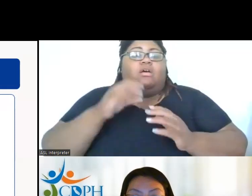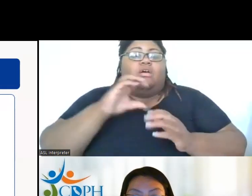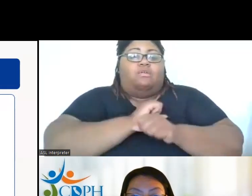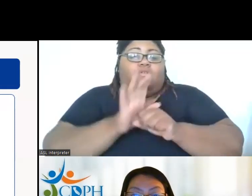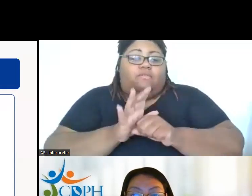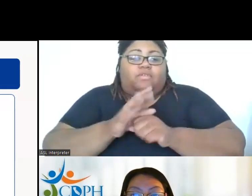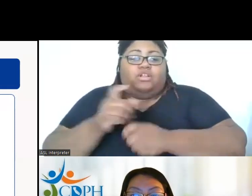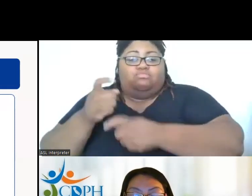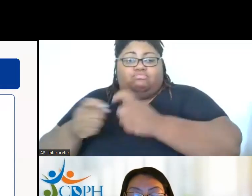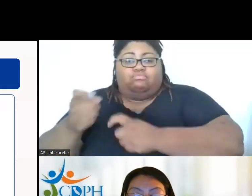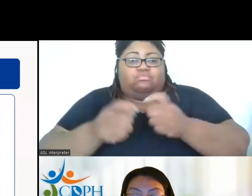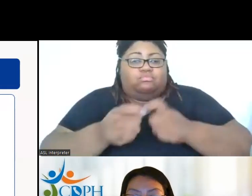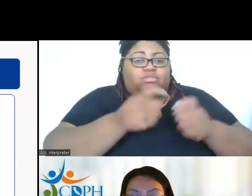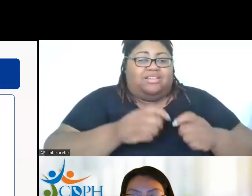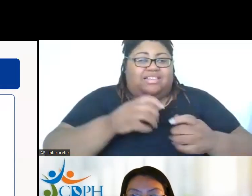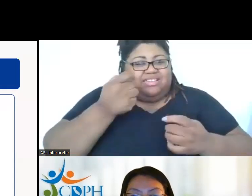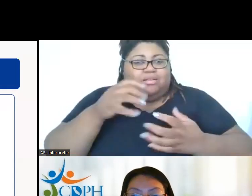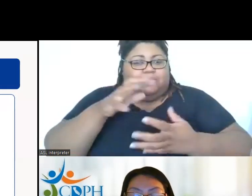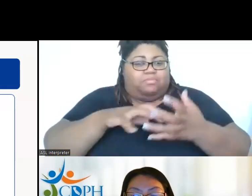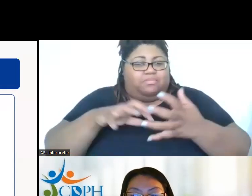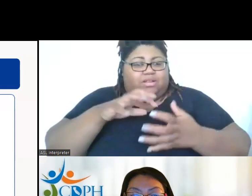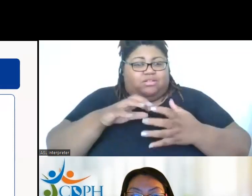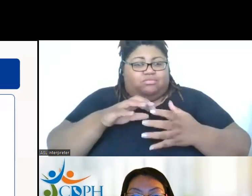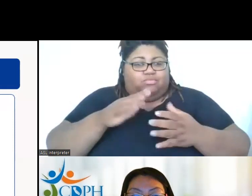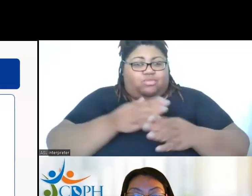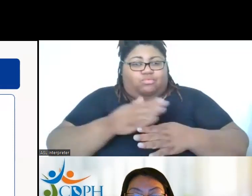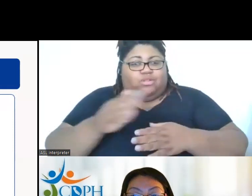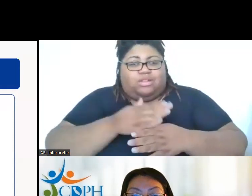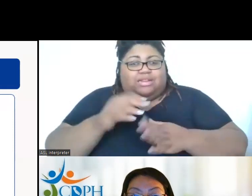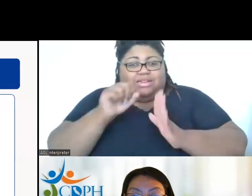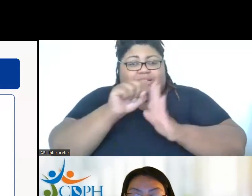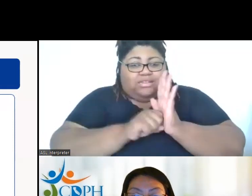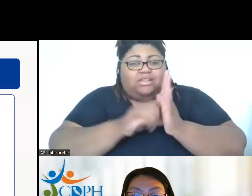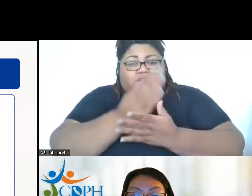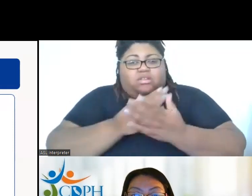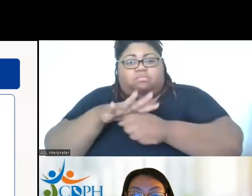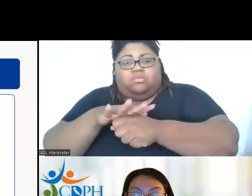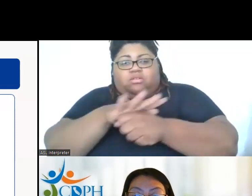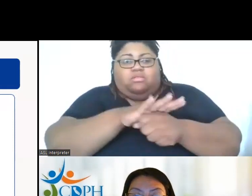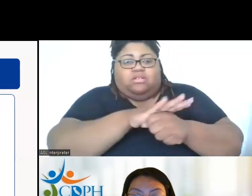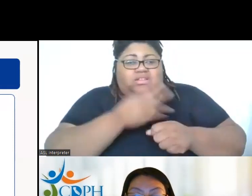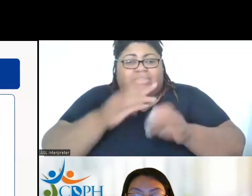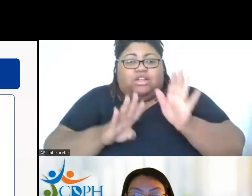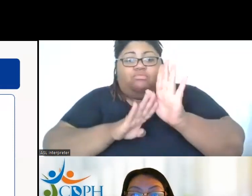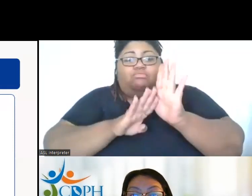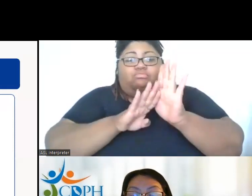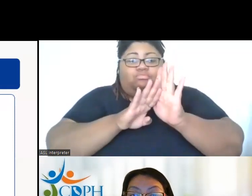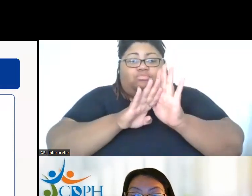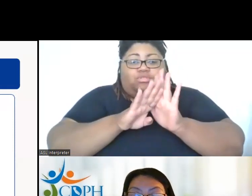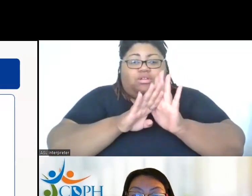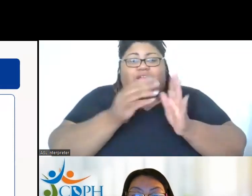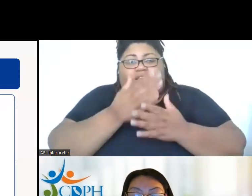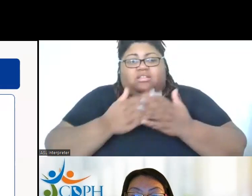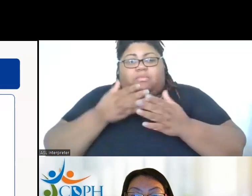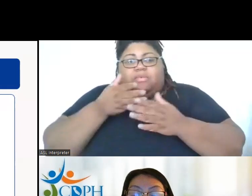deaths decline. So we're not quite out of the woods yet. Some regions are showing that there's increasing admissions after brief declines, and some